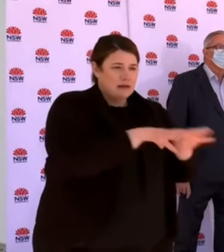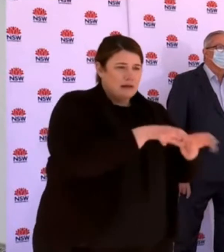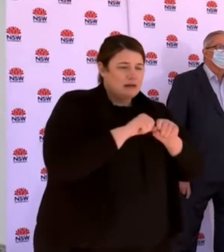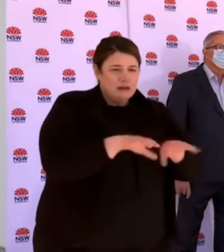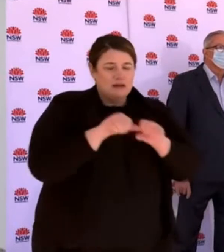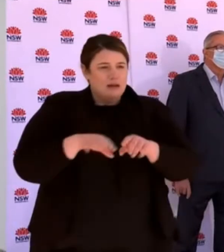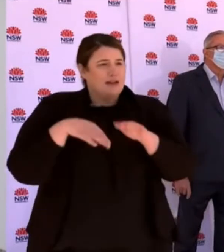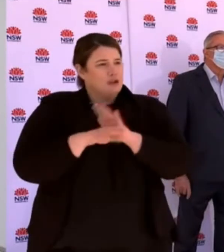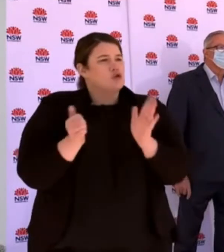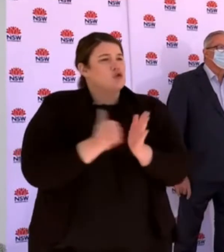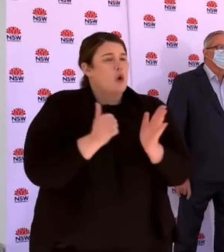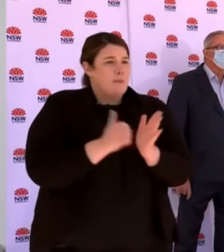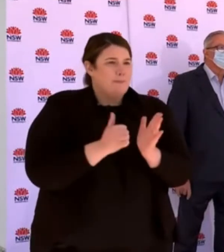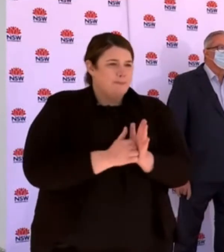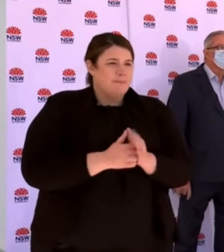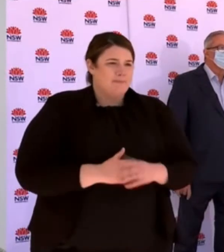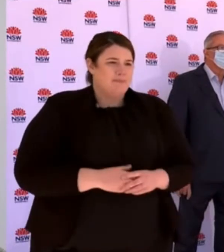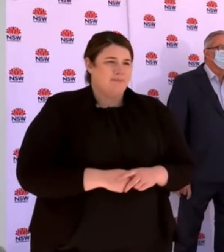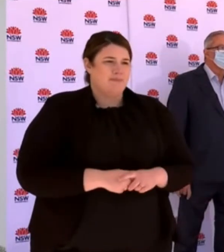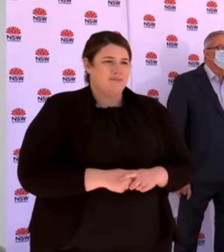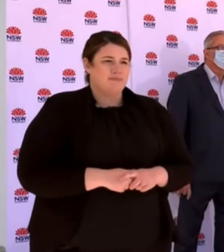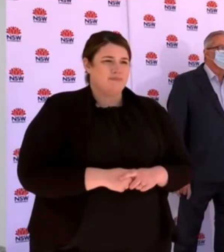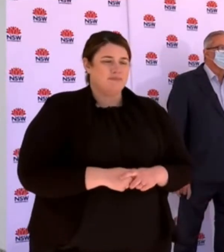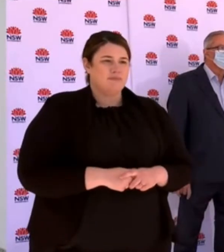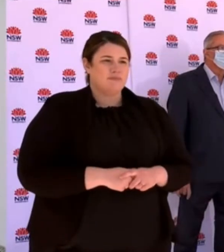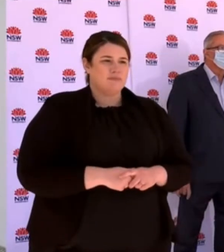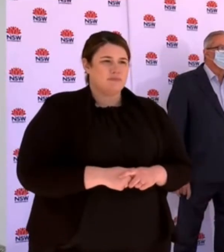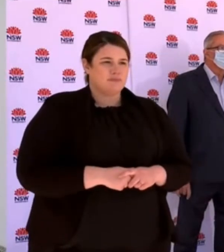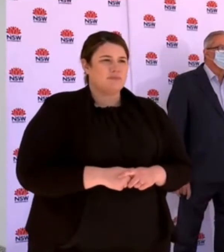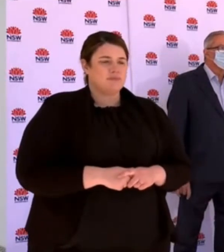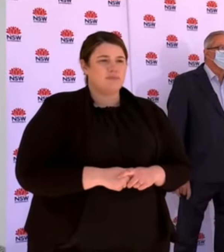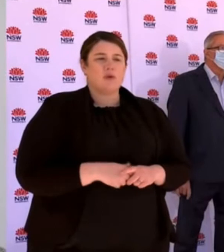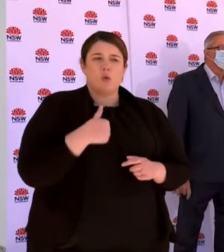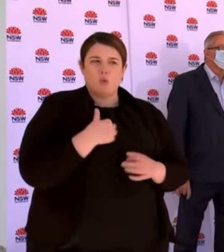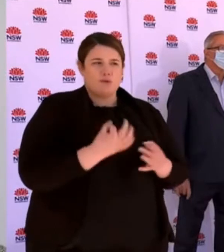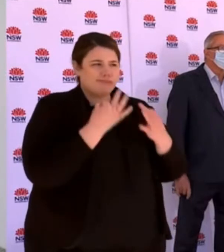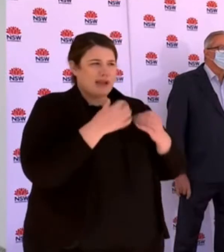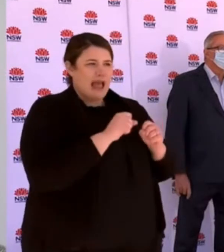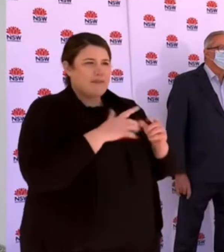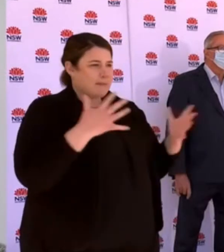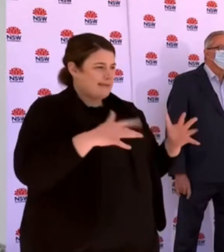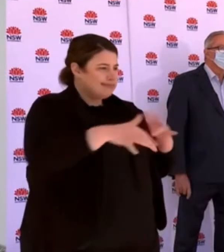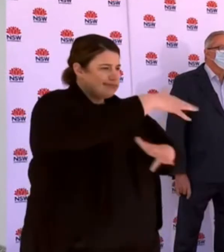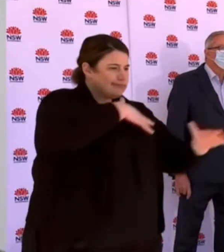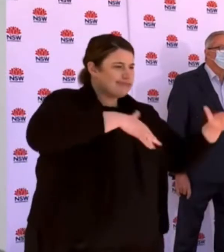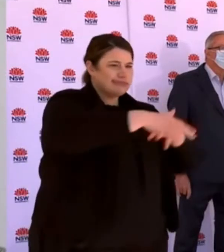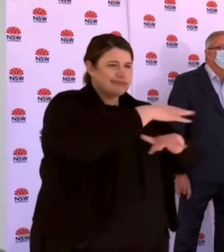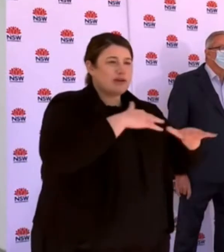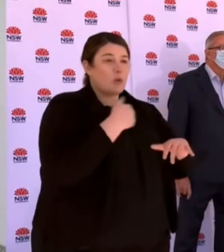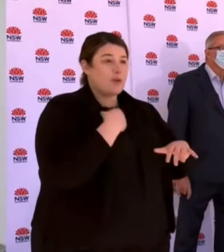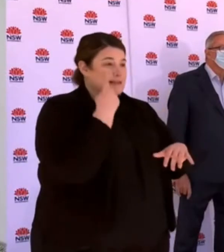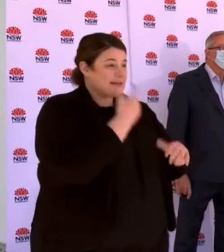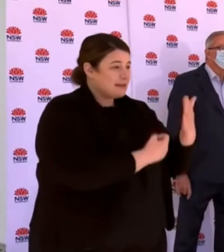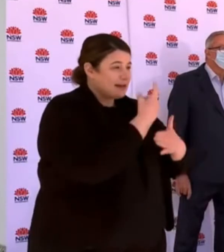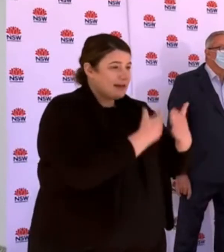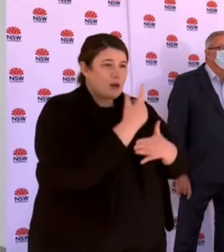But obviously the difference is because we don't have large venues where people are exposing large numbers of people, those cases we are